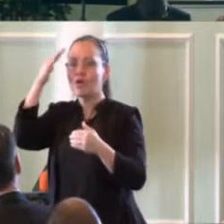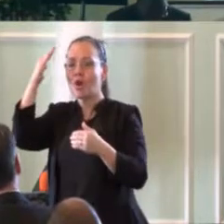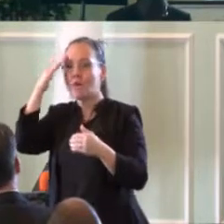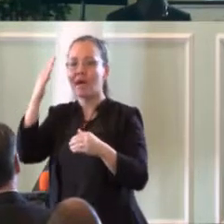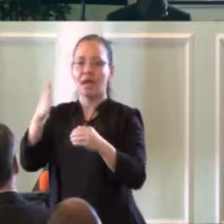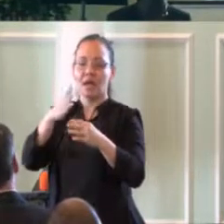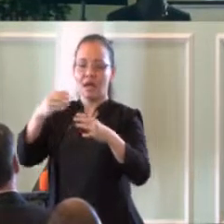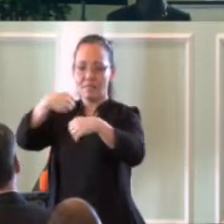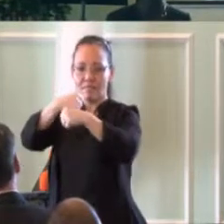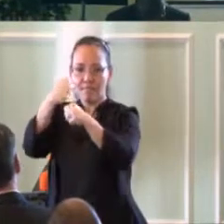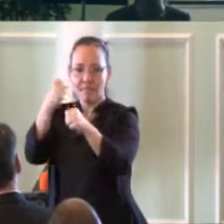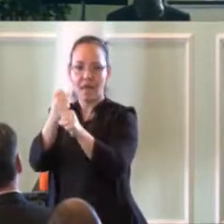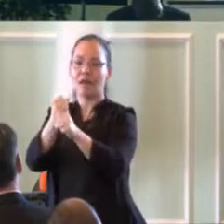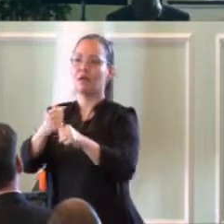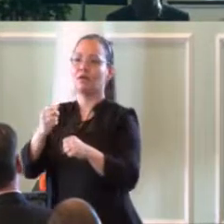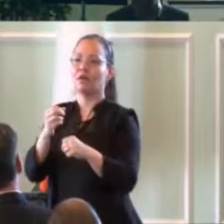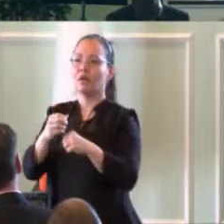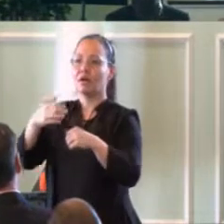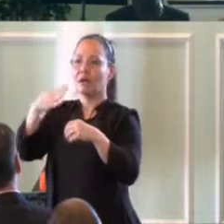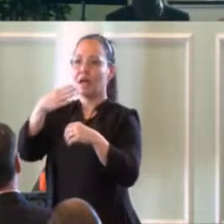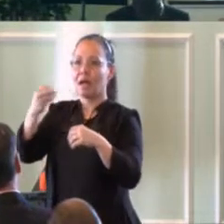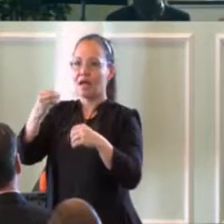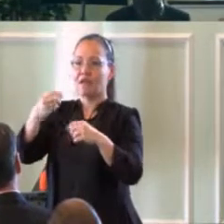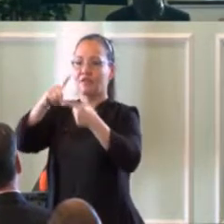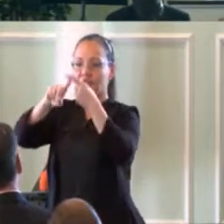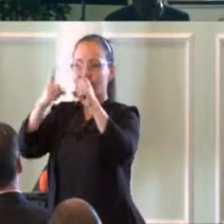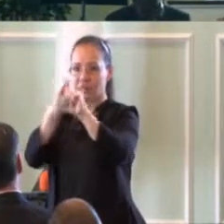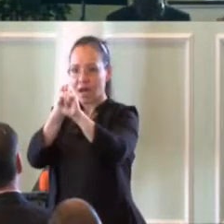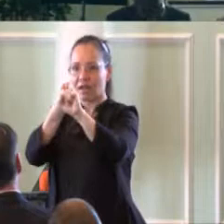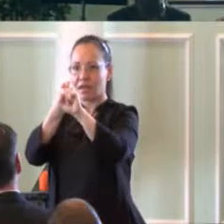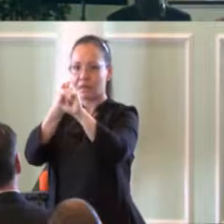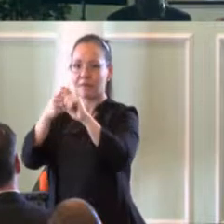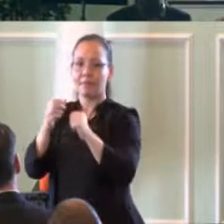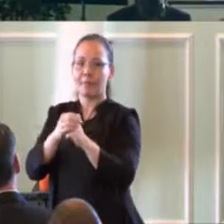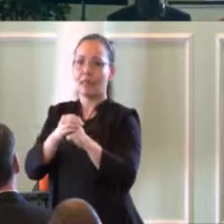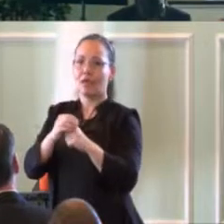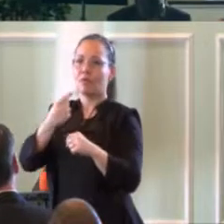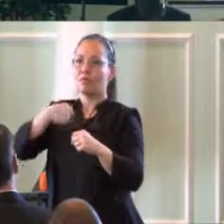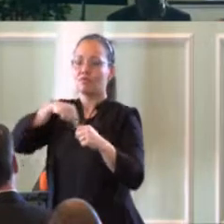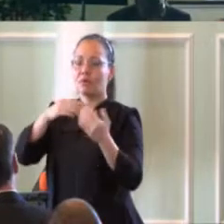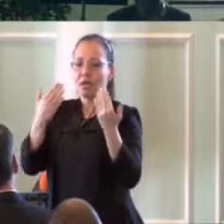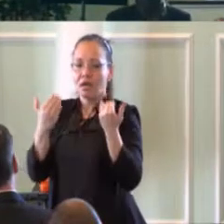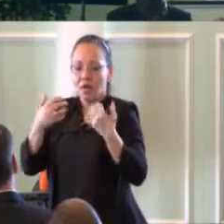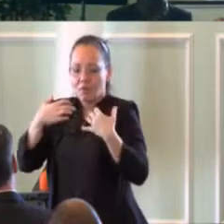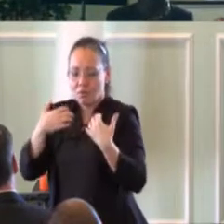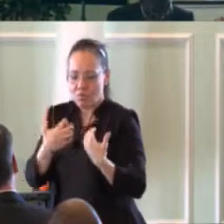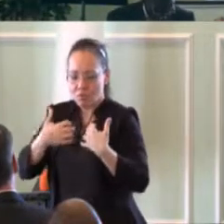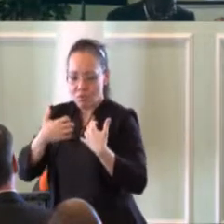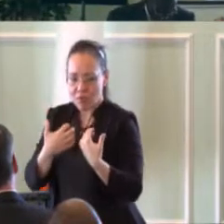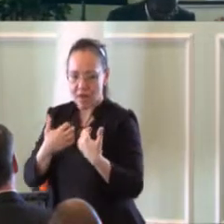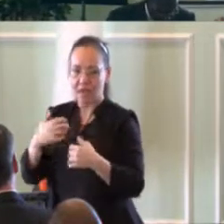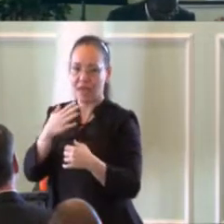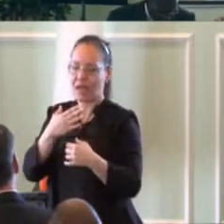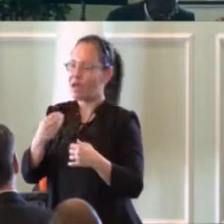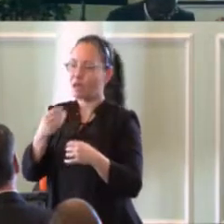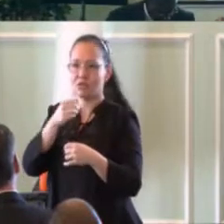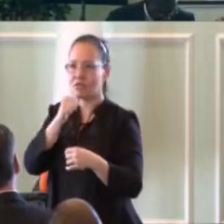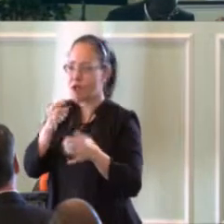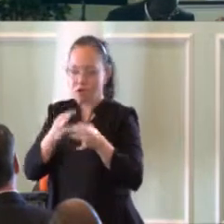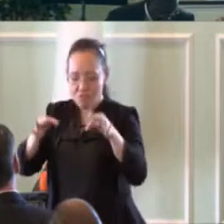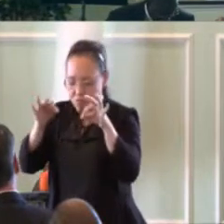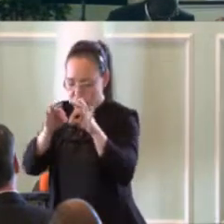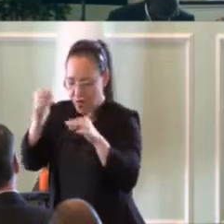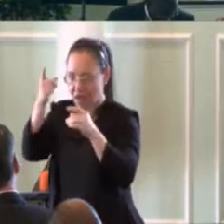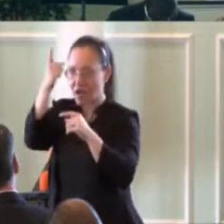Creator, Redeemer, and Friend. We come to you feeling fragile, insufficient, and unworthy.